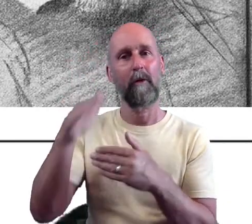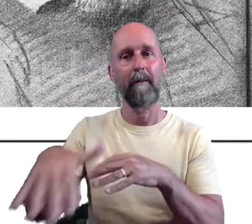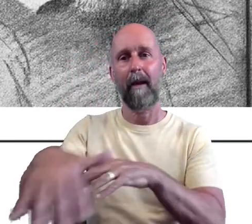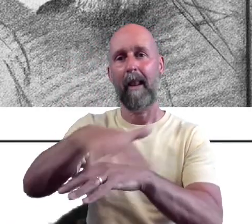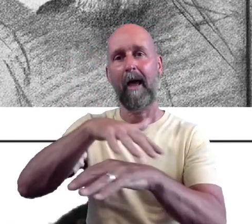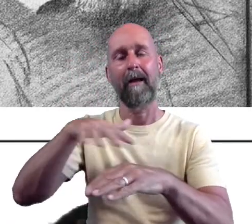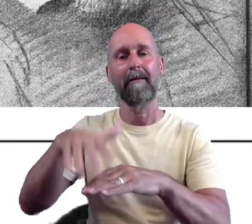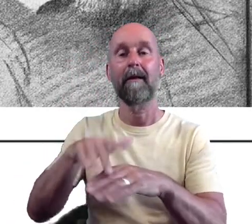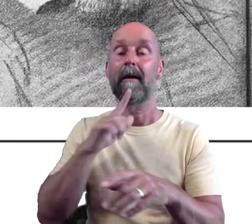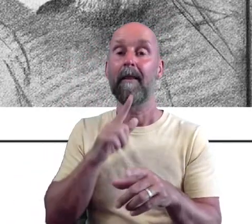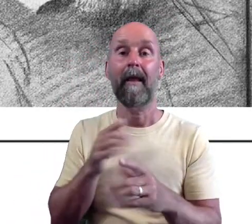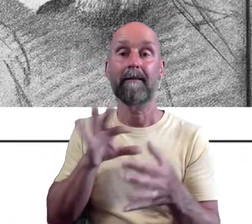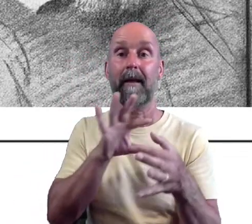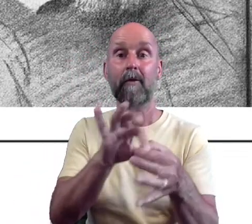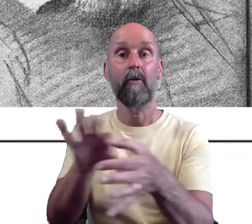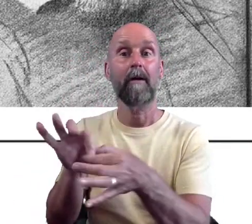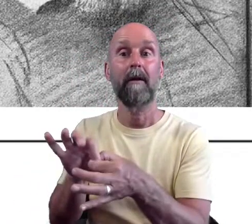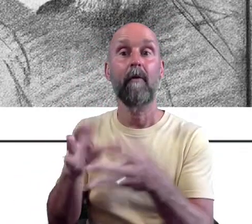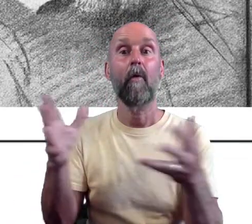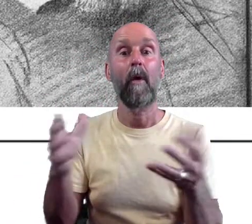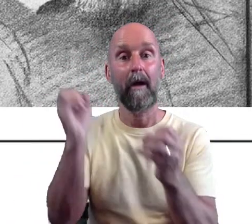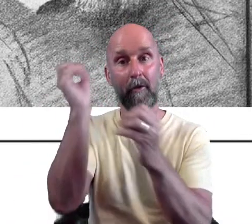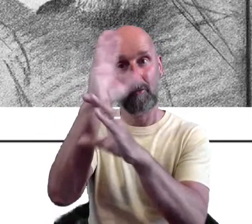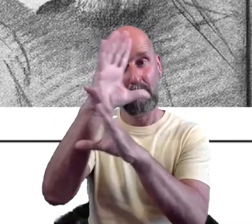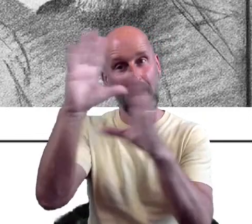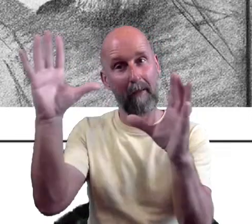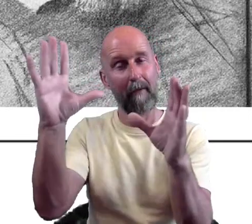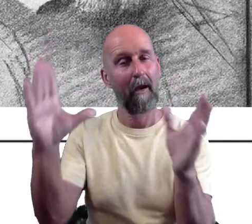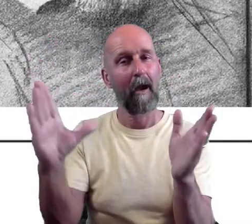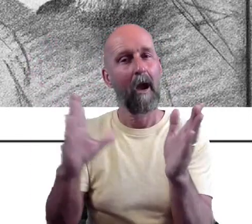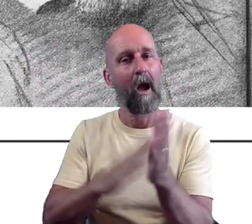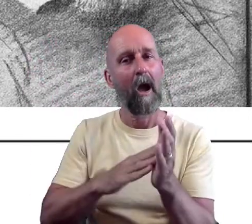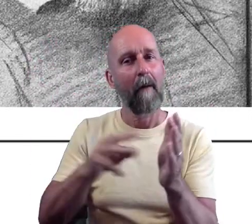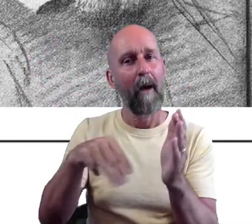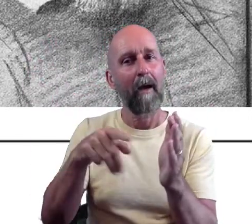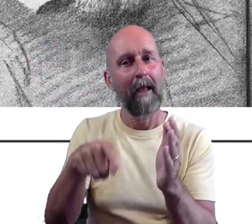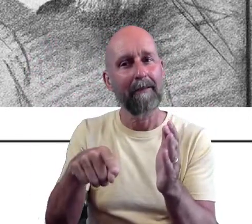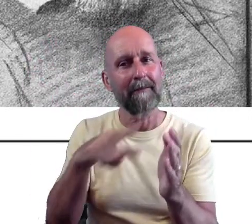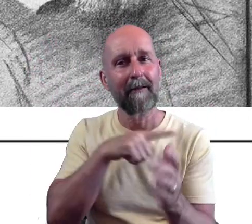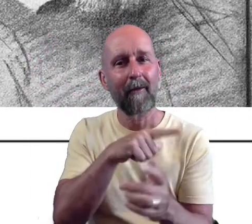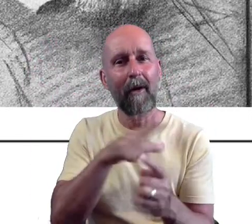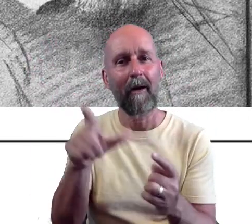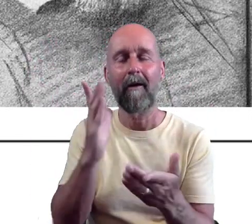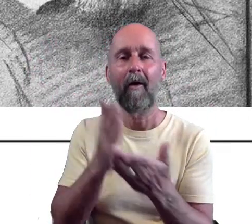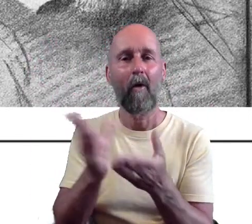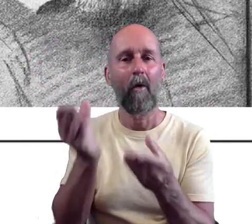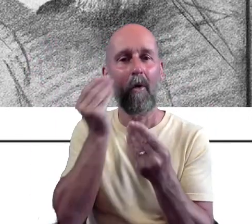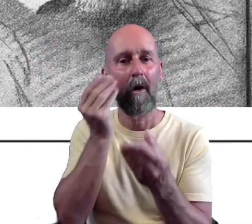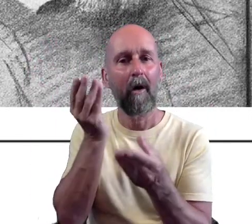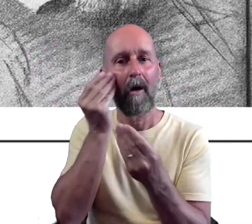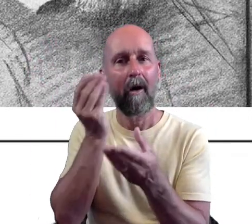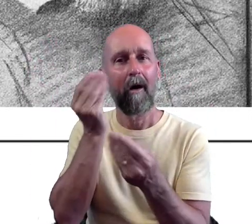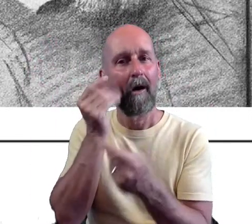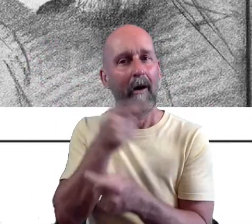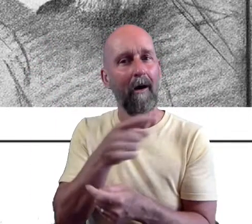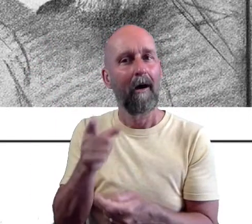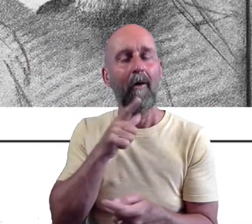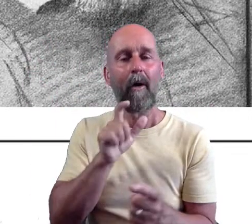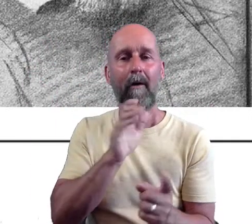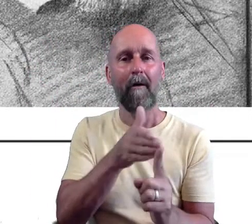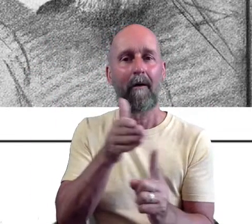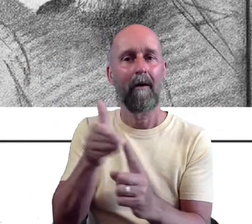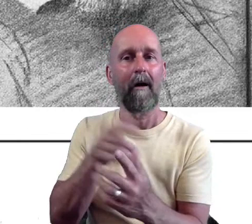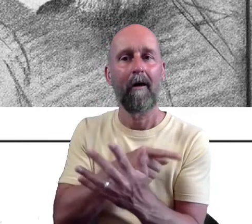set around the Dreamland amusement park in Margate. The player triggers audio diary extracts to be played when they reach all of the 5